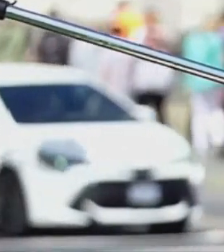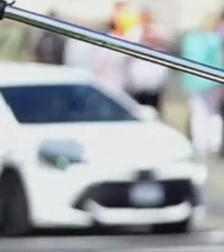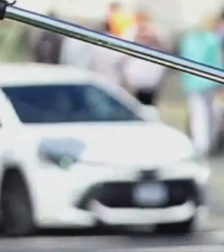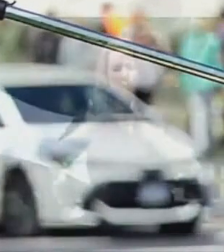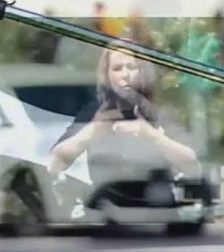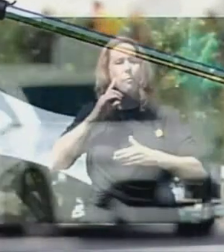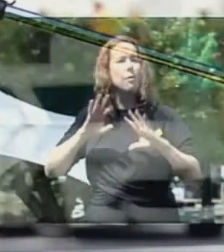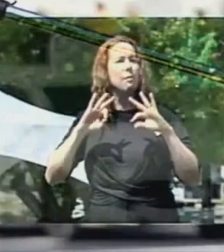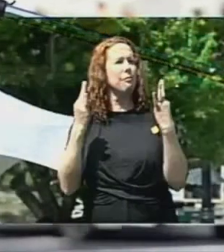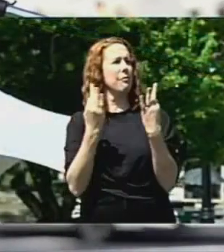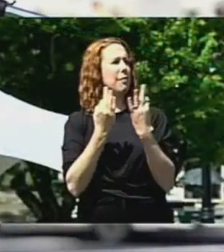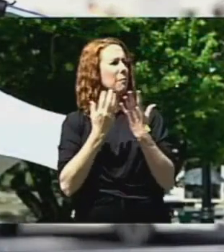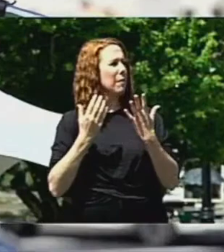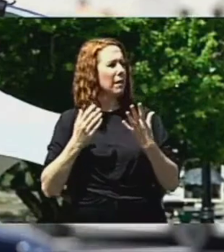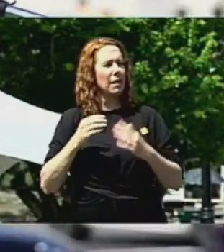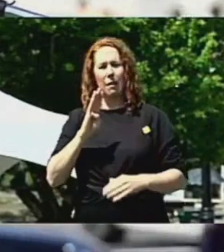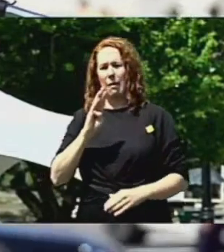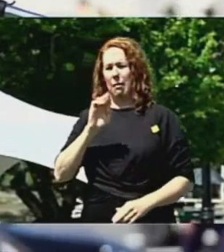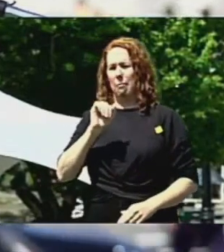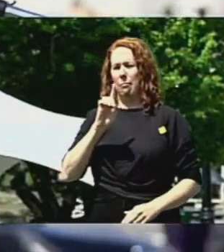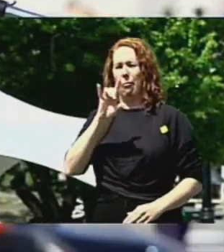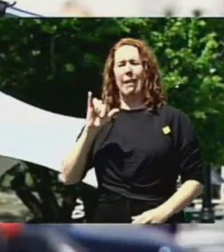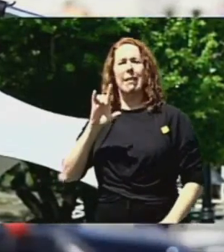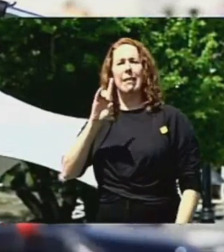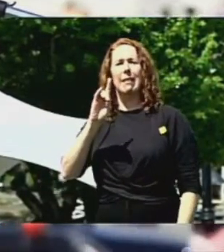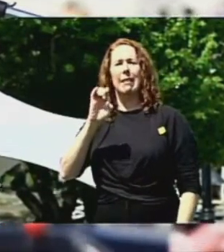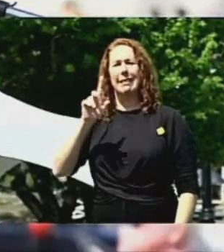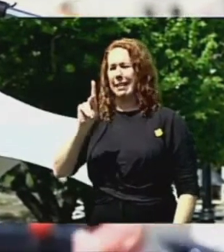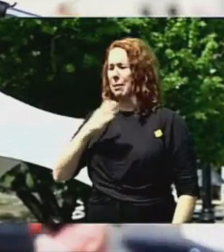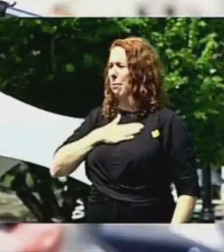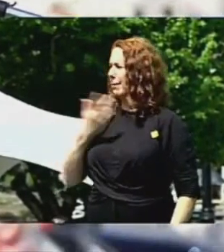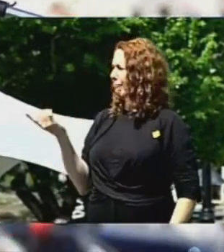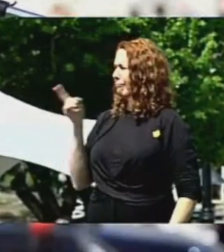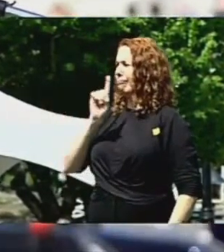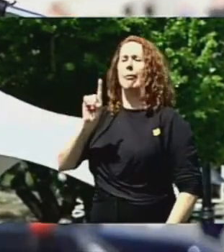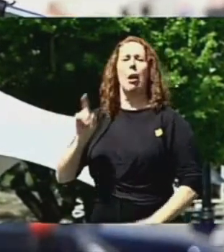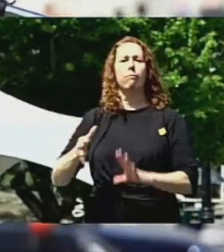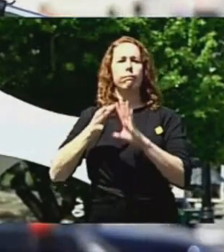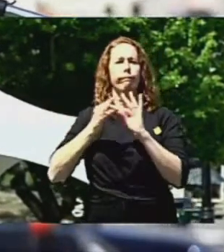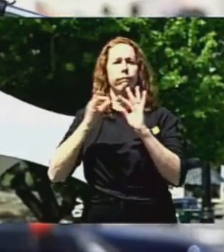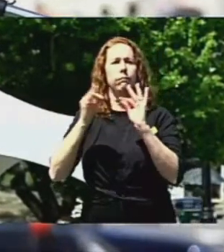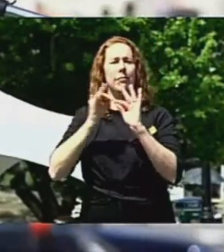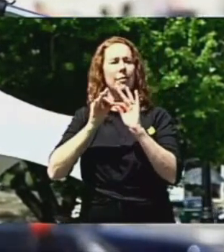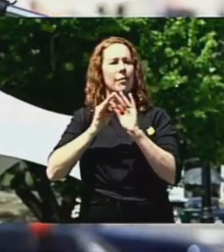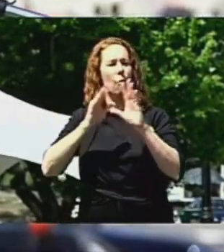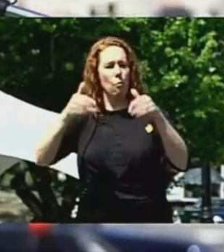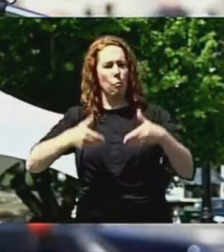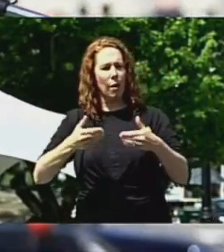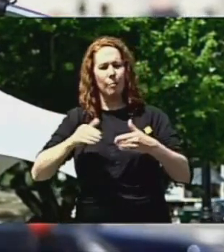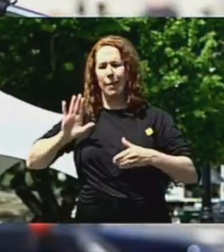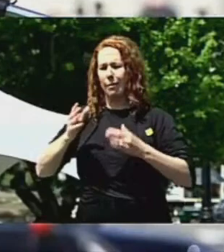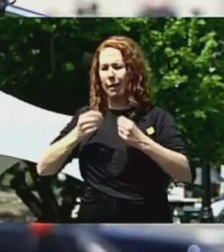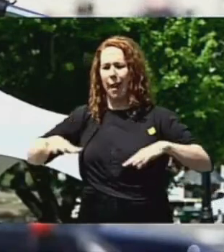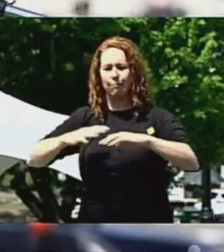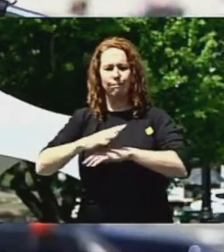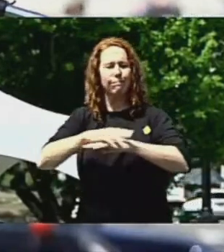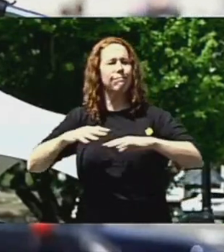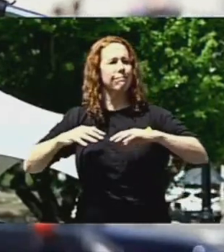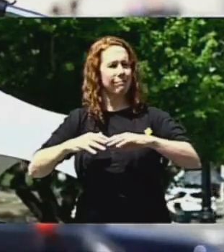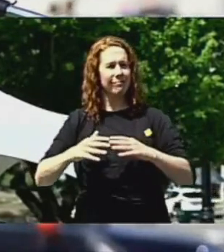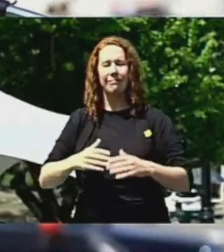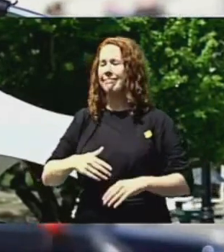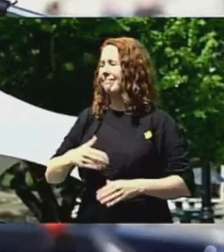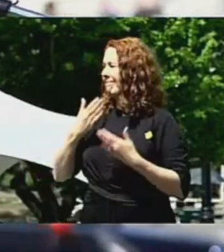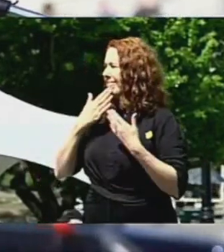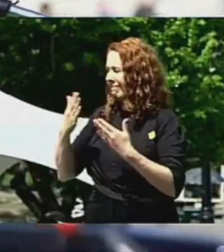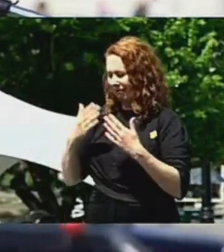for the family Bradley Dekyahuelapten to come forward and say a few words to welcome us onto the territory.